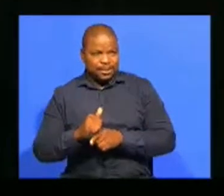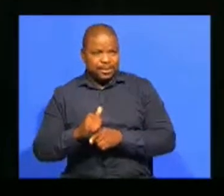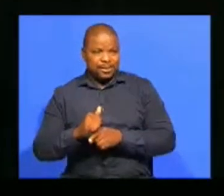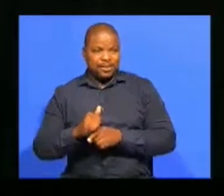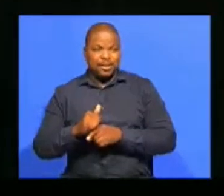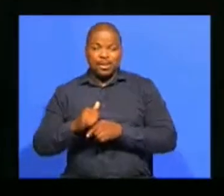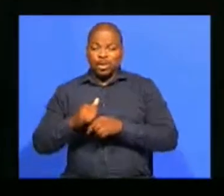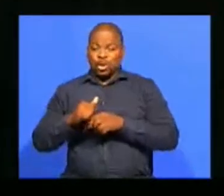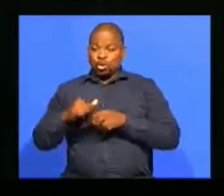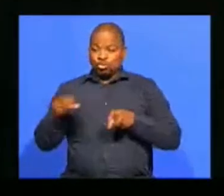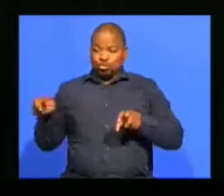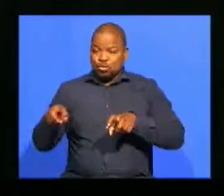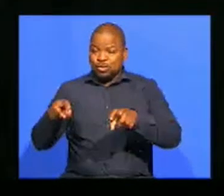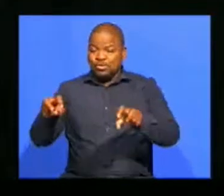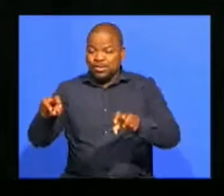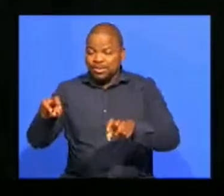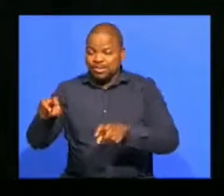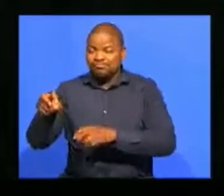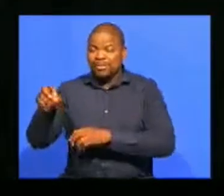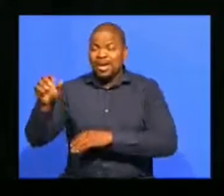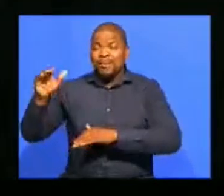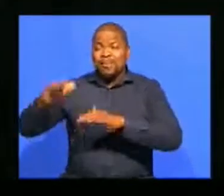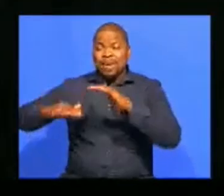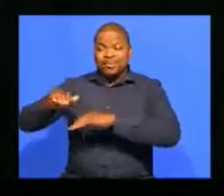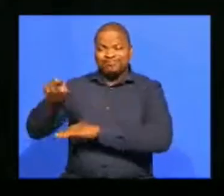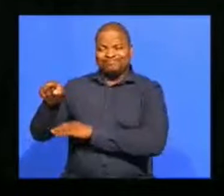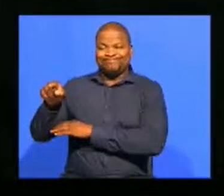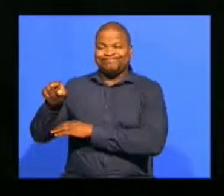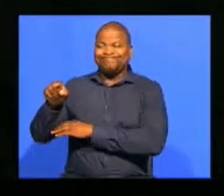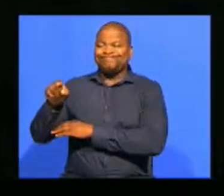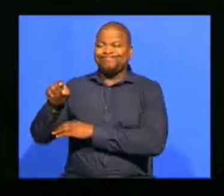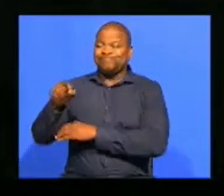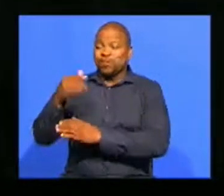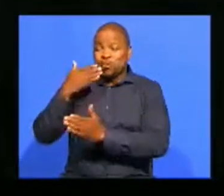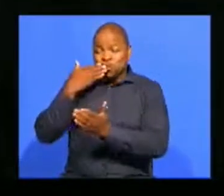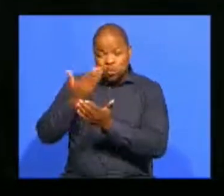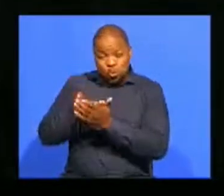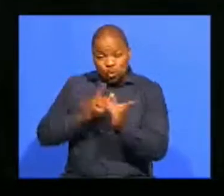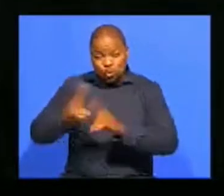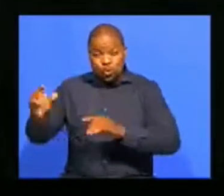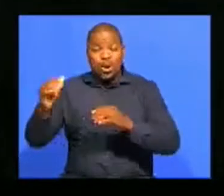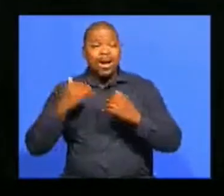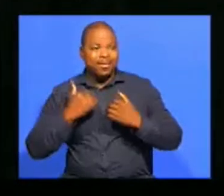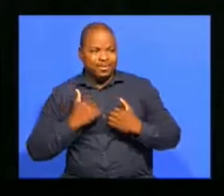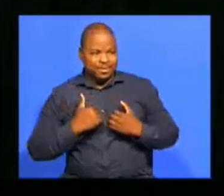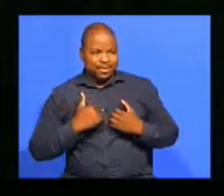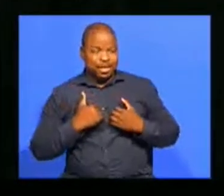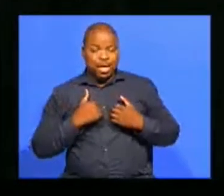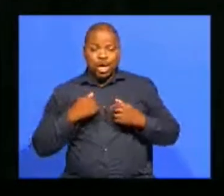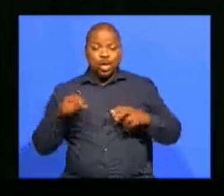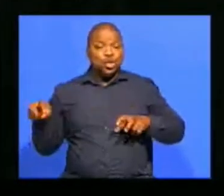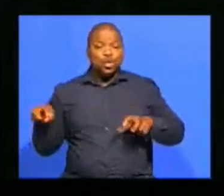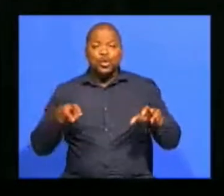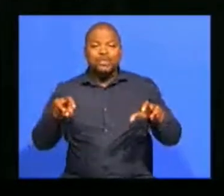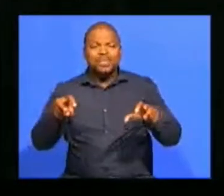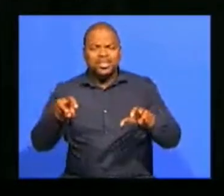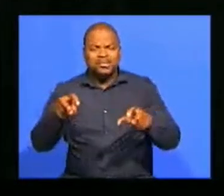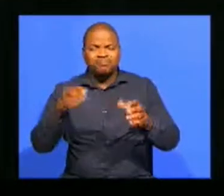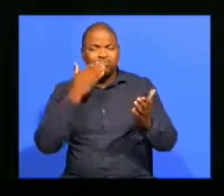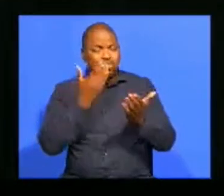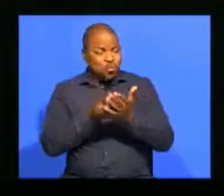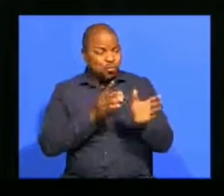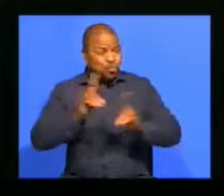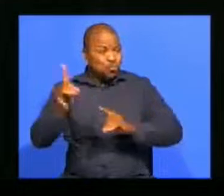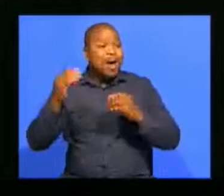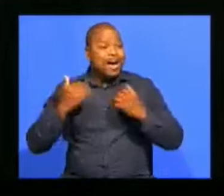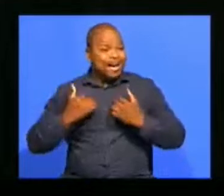of tourism. Because Bahamas does exceptionally well with the tourism, exceptionally. I